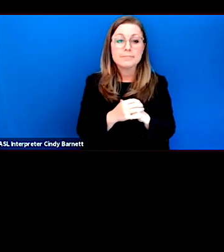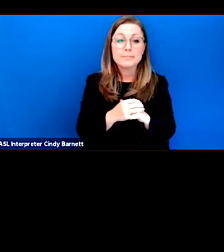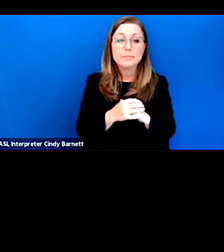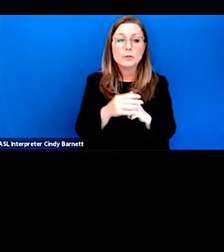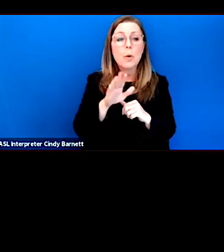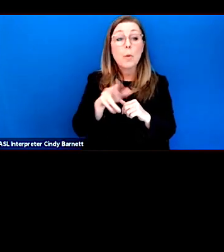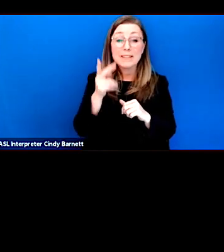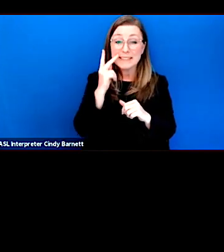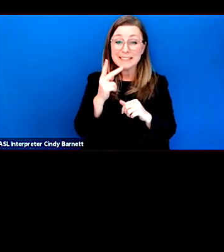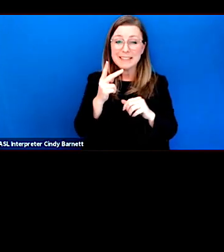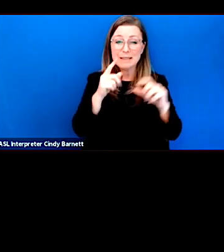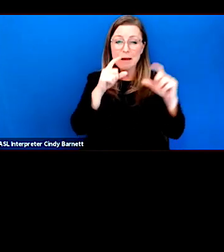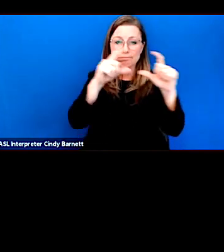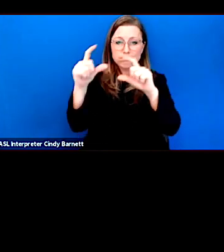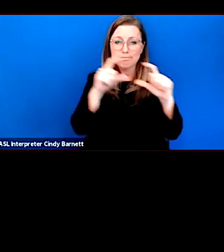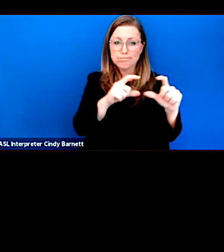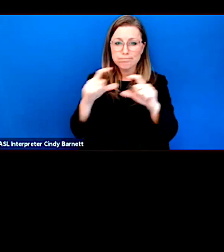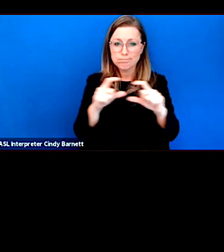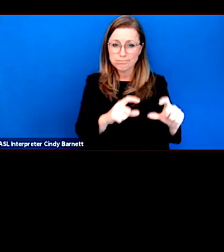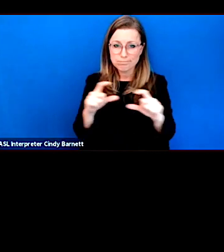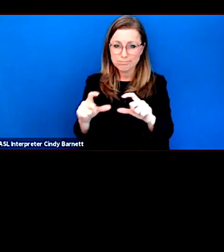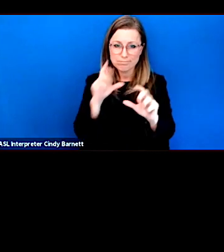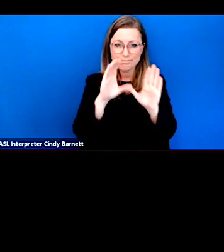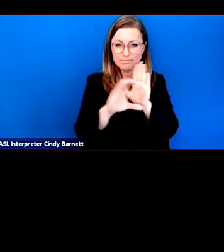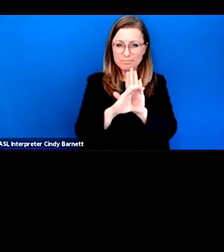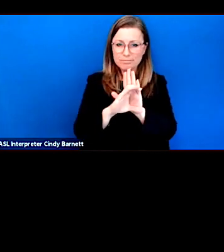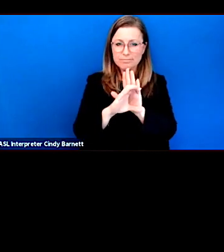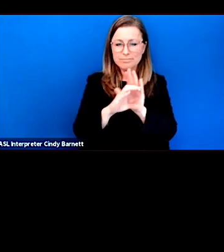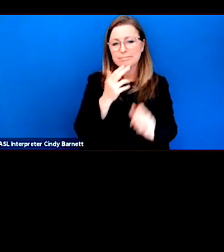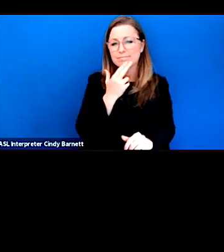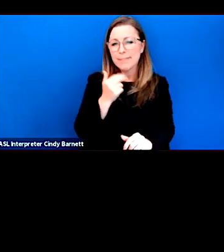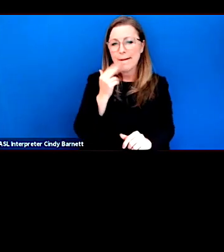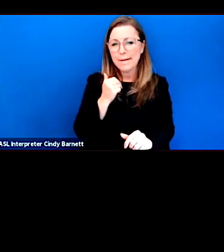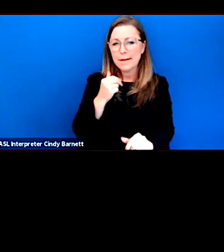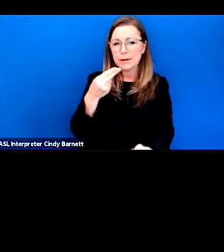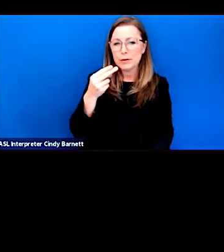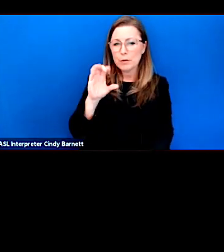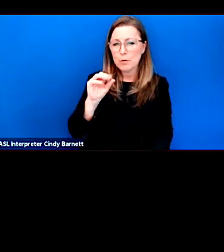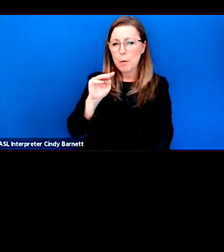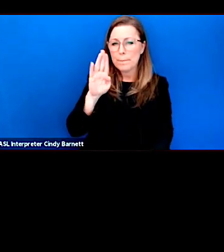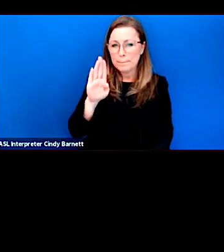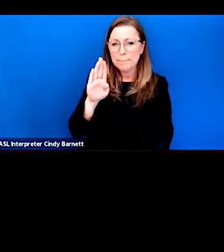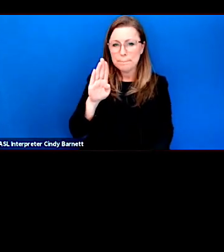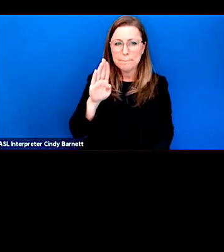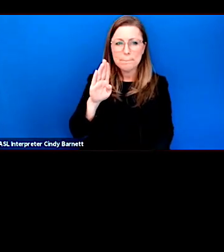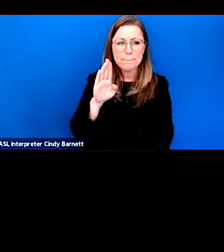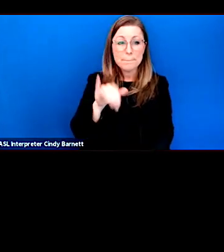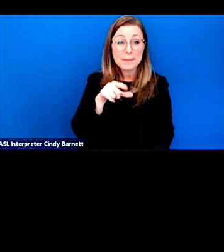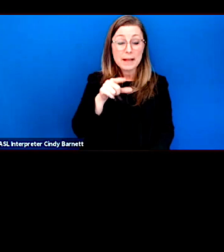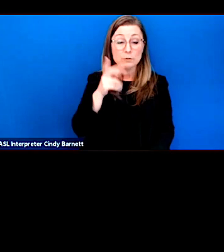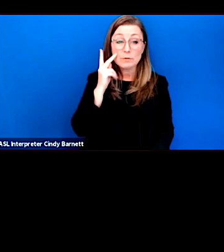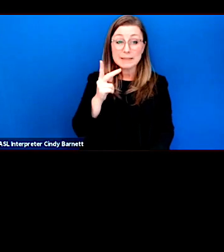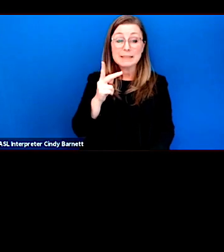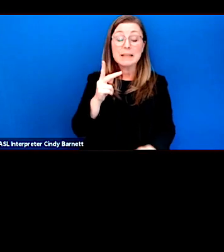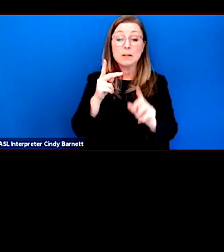honeycomb graphic on the screen. Our example directs us to only focus on